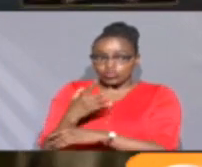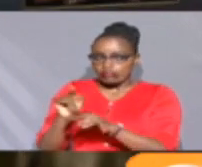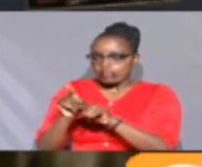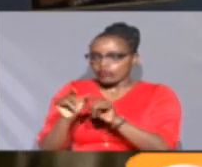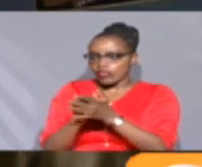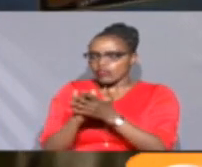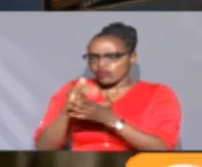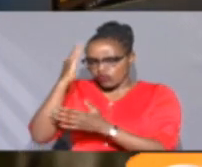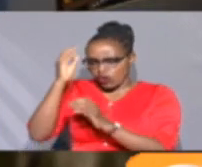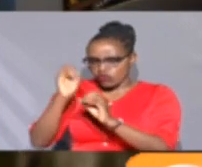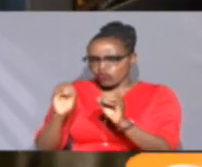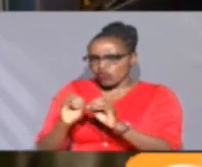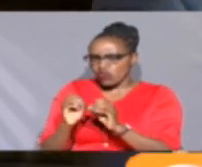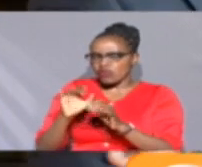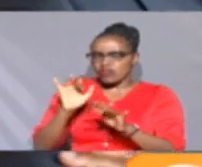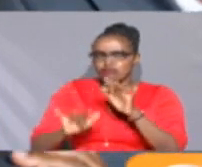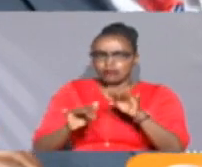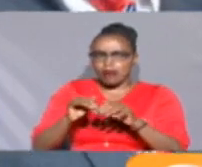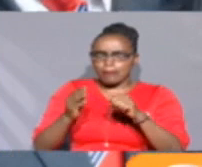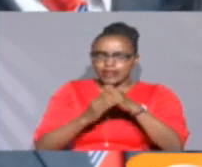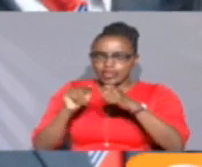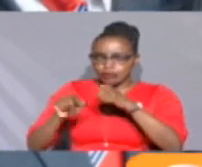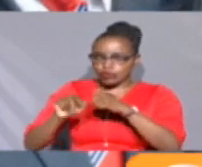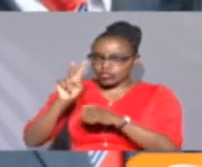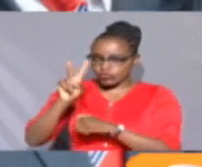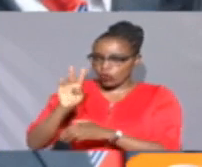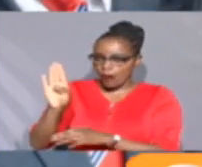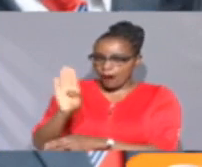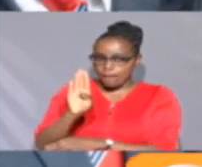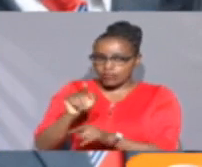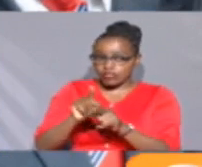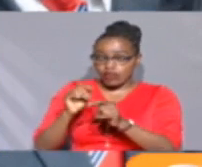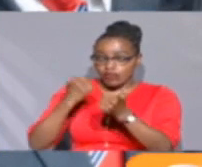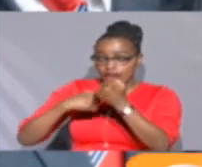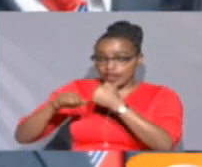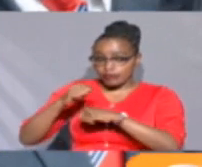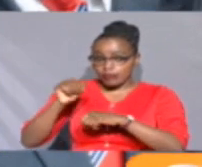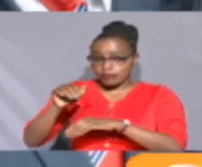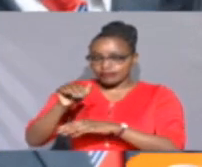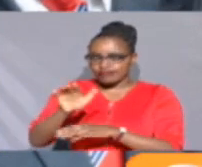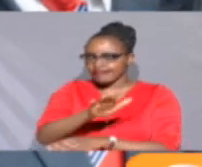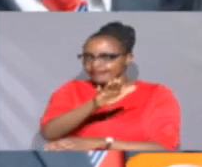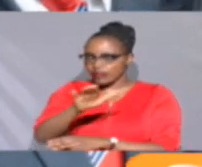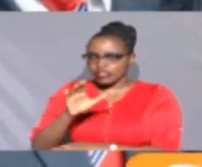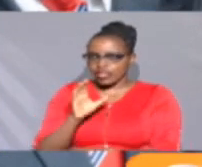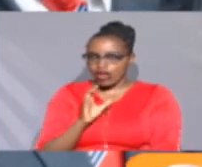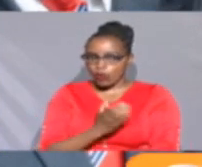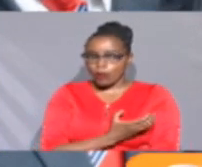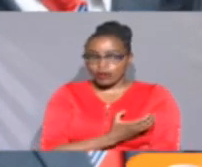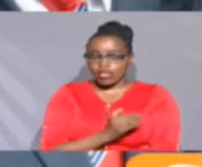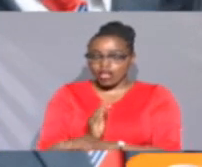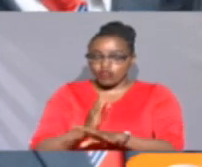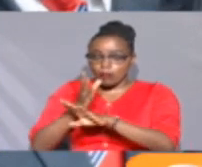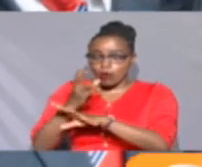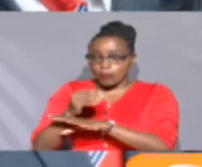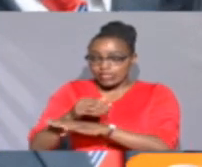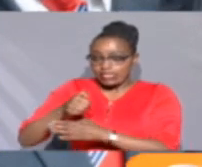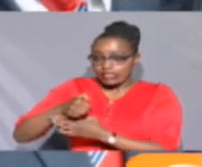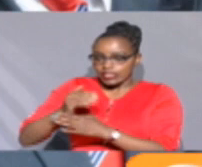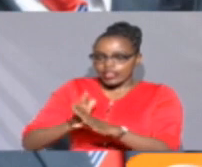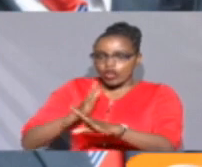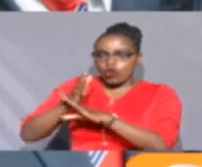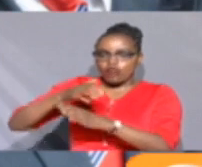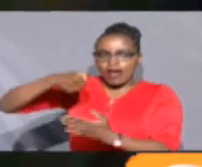by the infamous typing error of 9.2 billion shillings unearthed by a parliamentary committee. It showed extra money in the supplementary budget